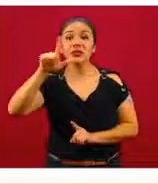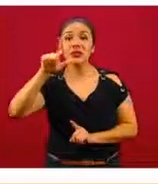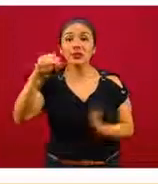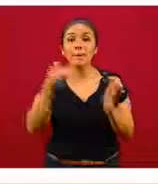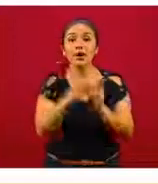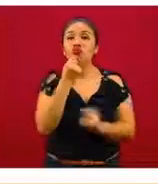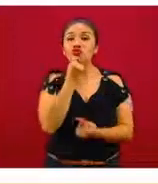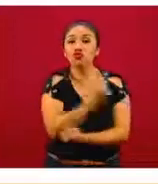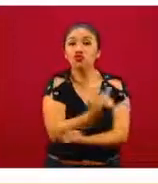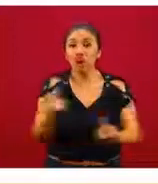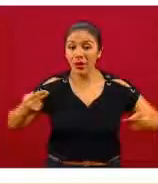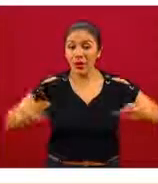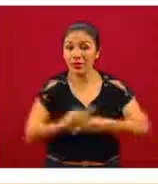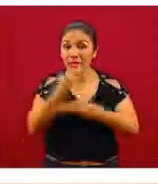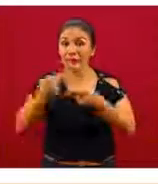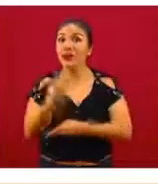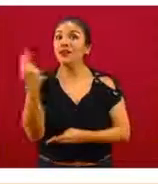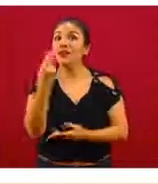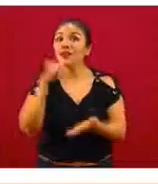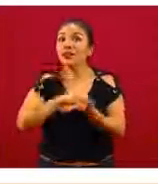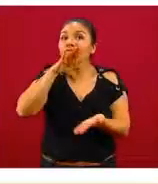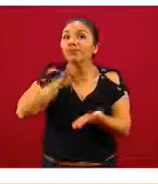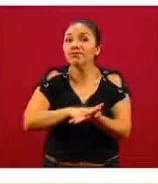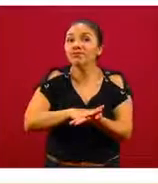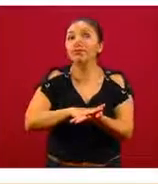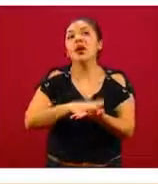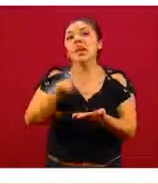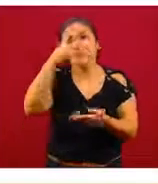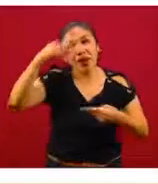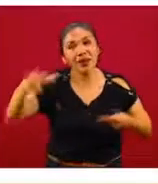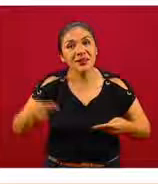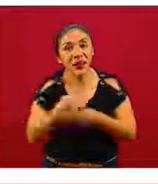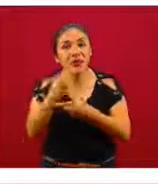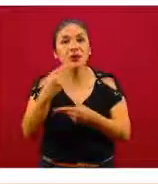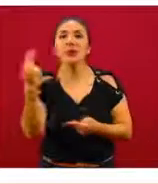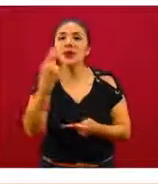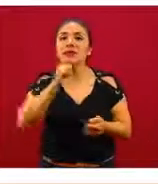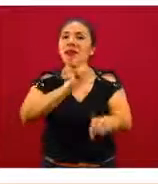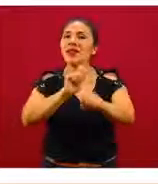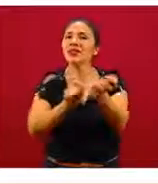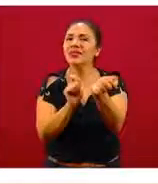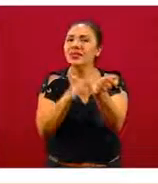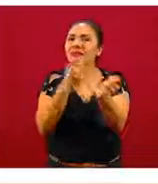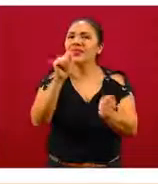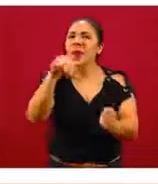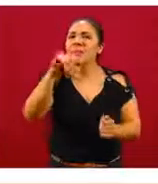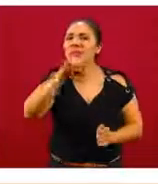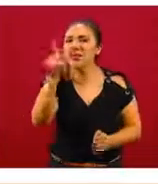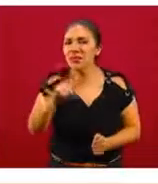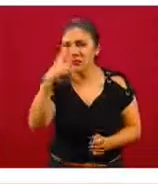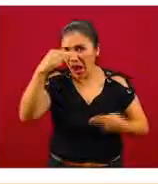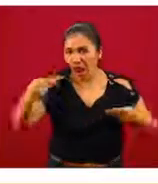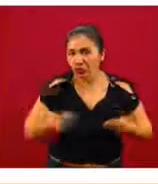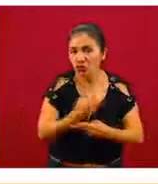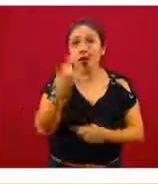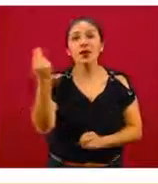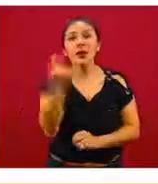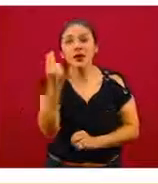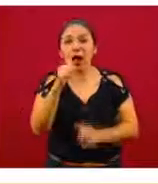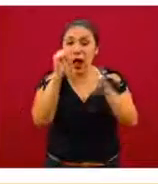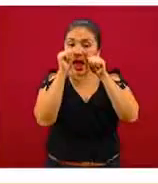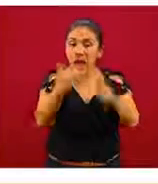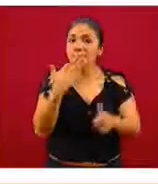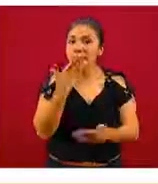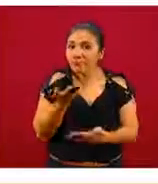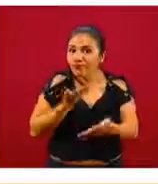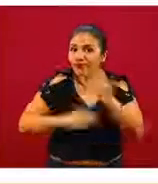that. Children who are born need birth certificates, they need neonatal care, they need